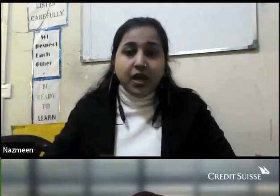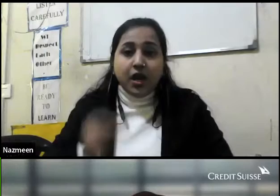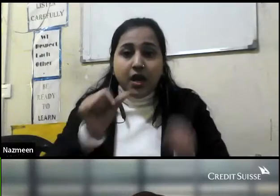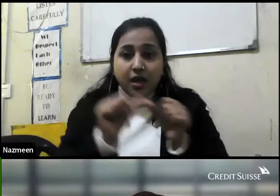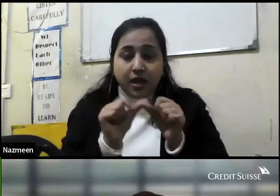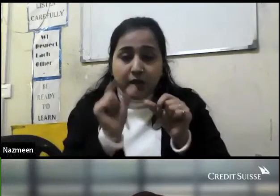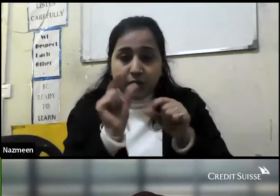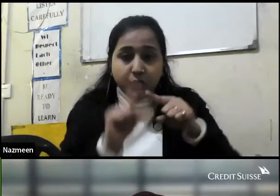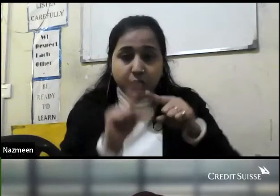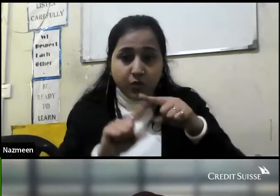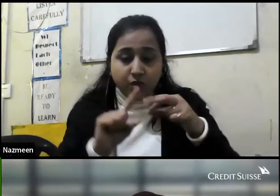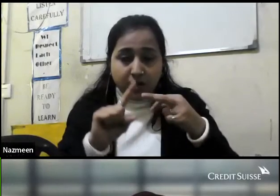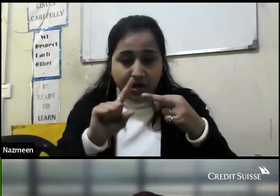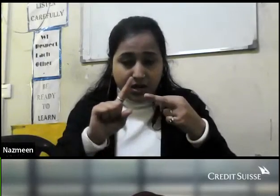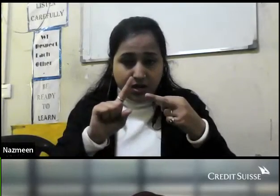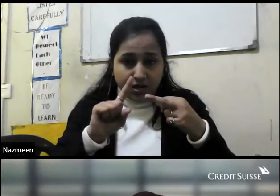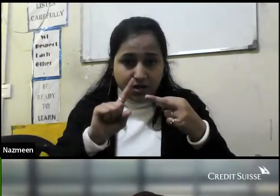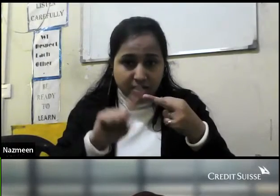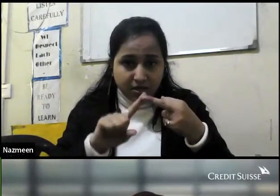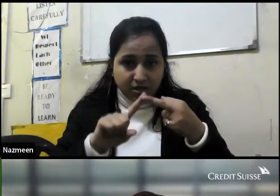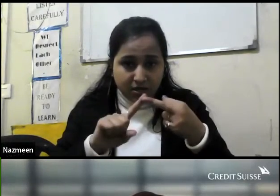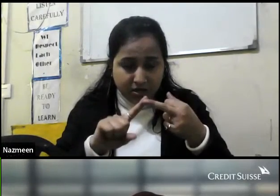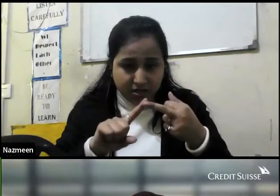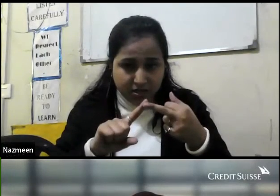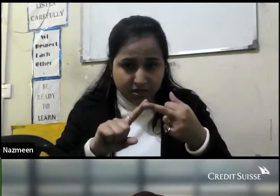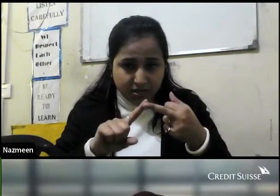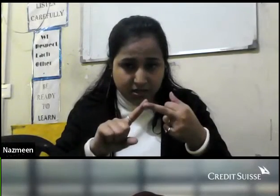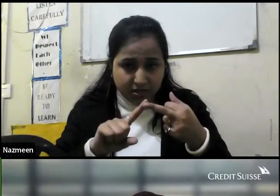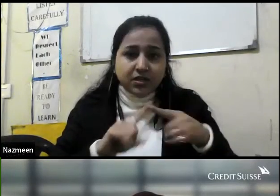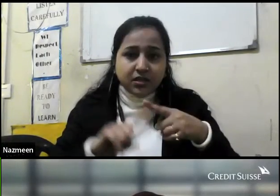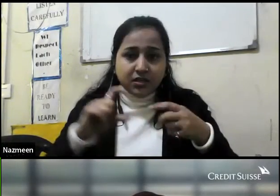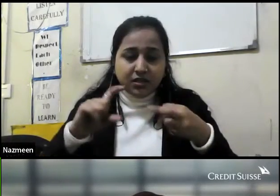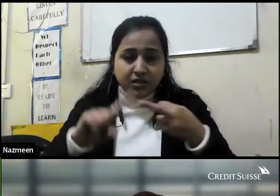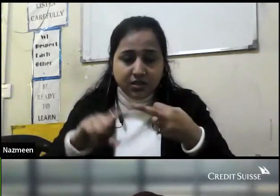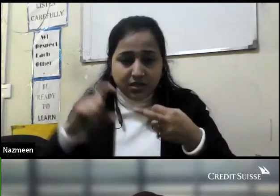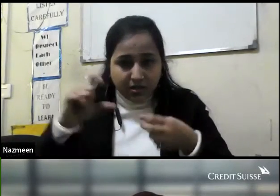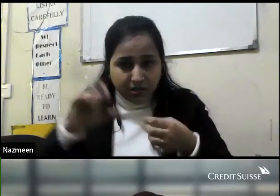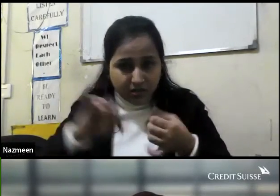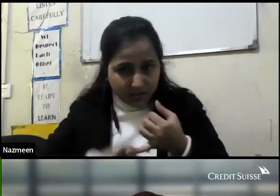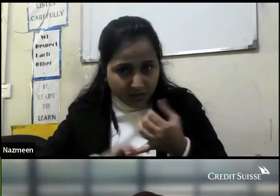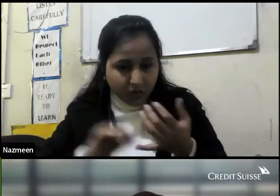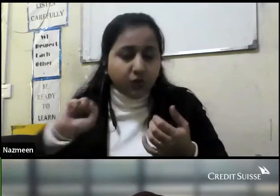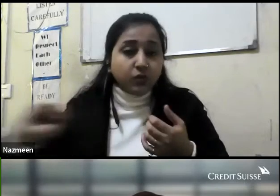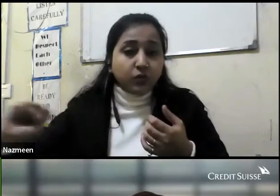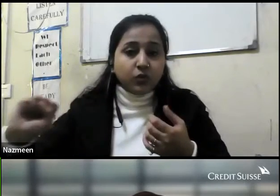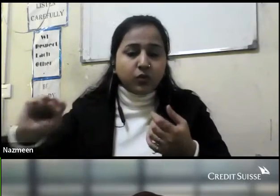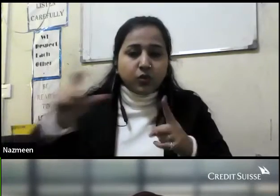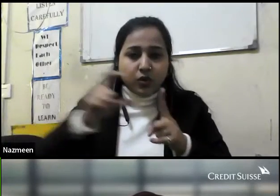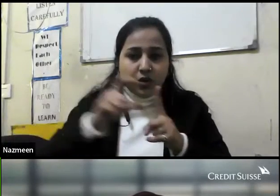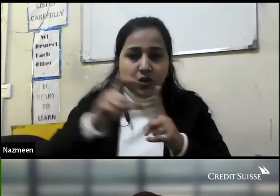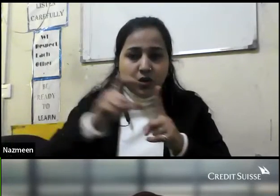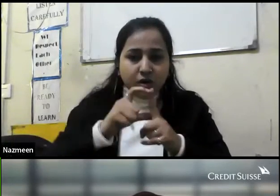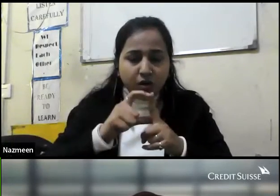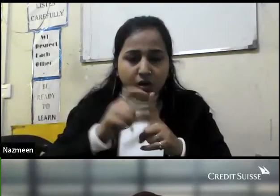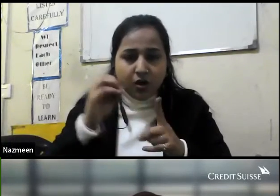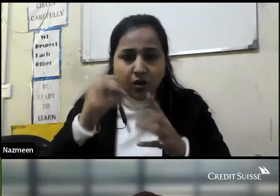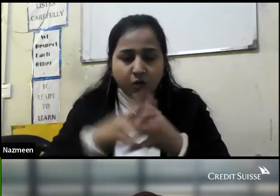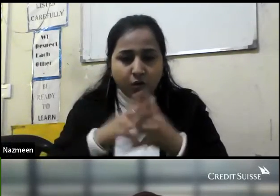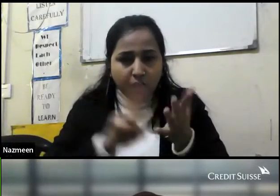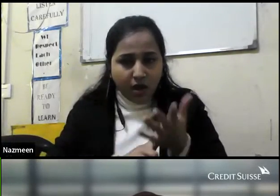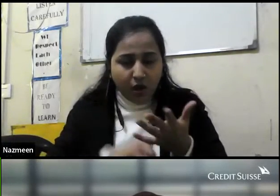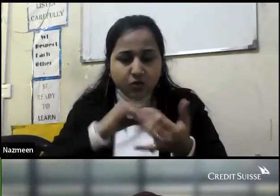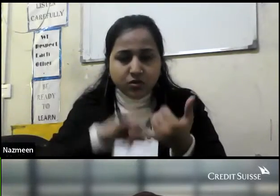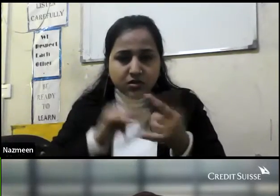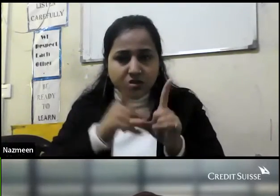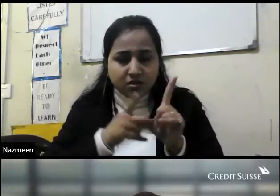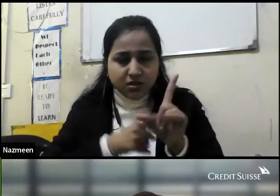one of my colleagues' daughter was spina bifida, and she was very lucky that waist down she was